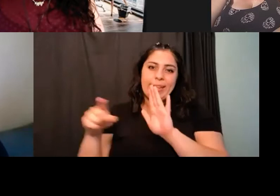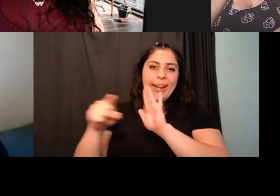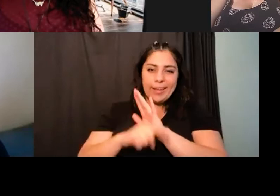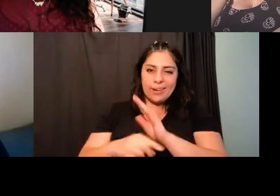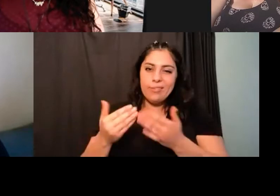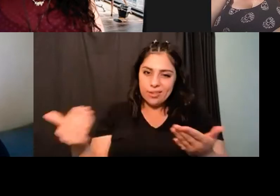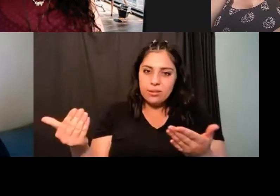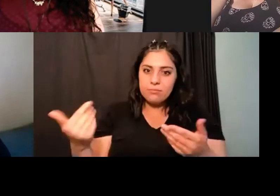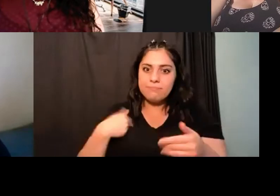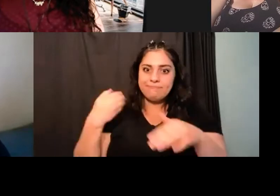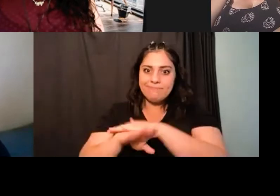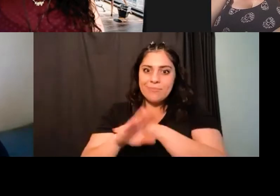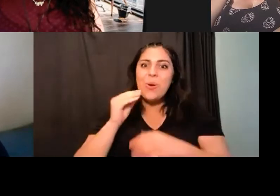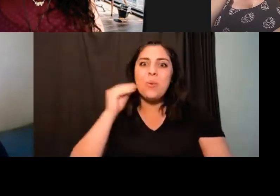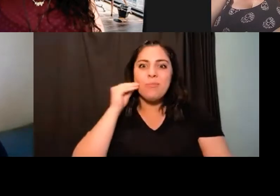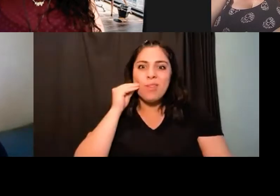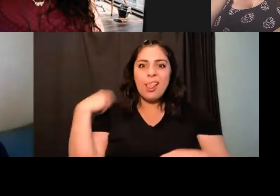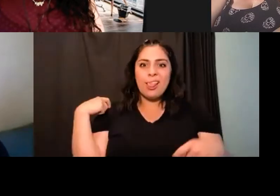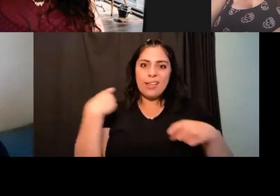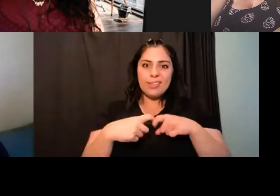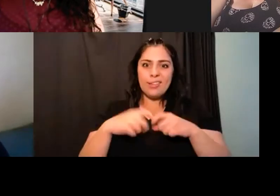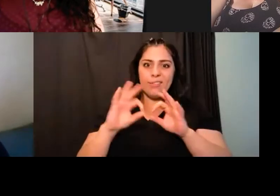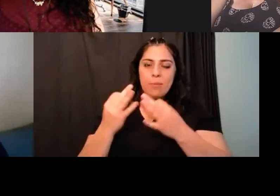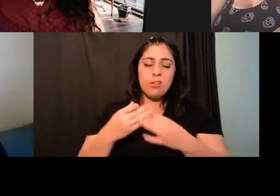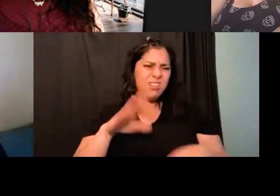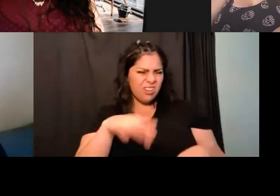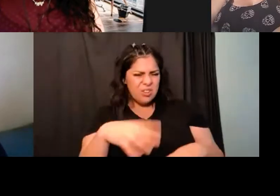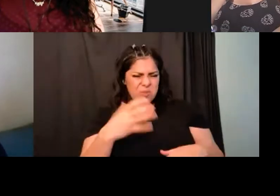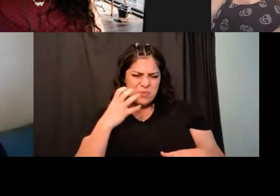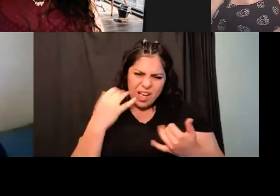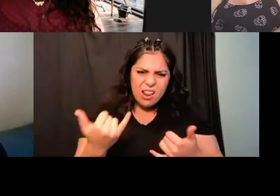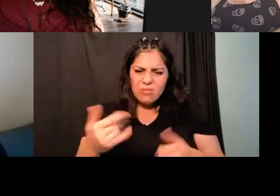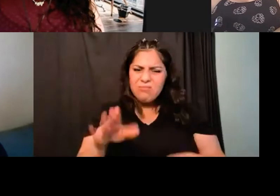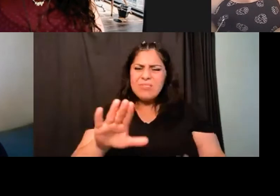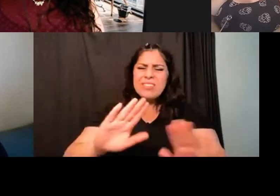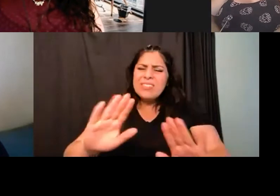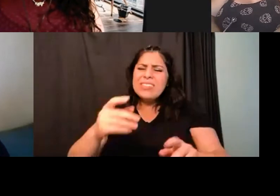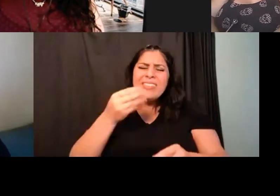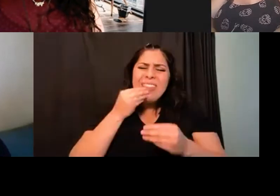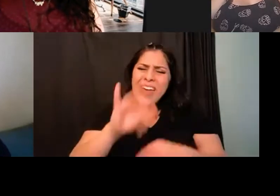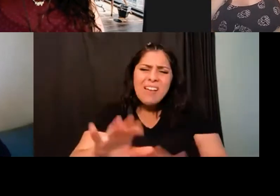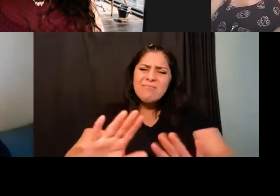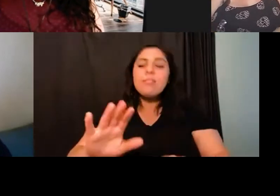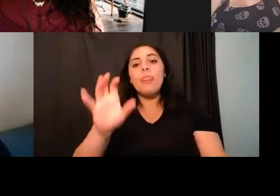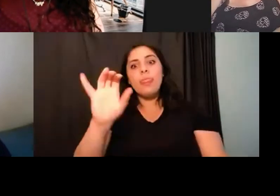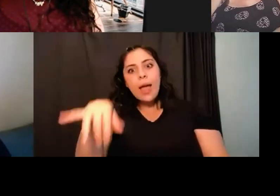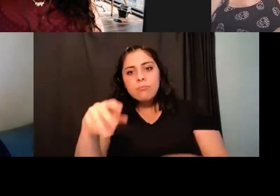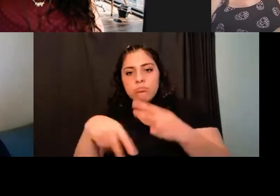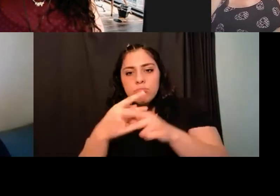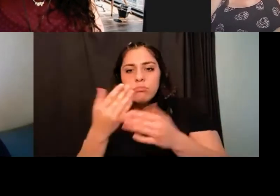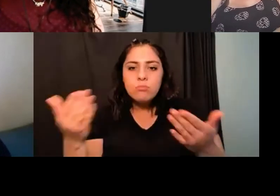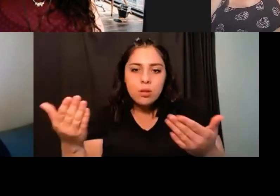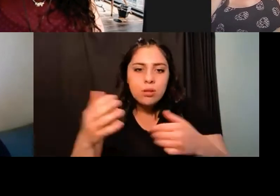come, you're getting fat, or you shouldn't be eating this, or, it was, even to this day, right now,